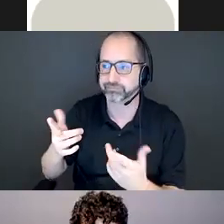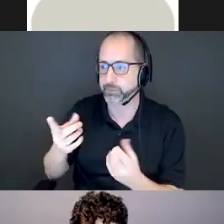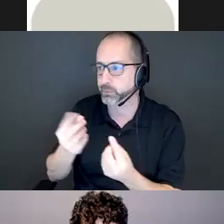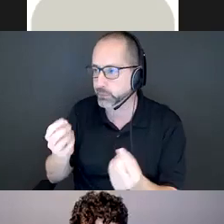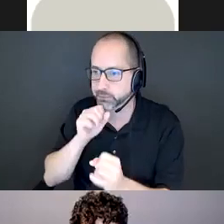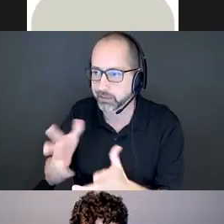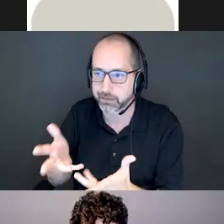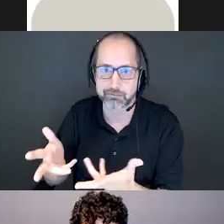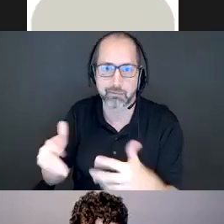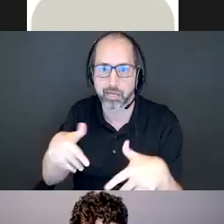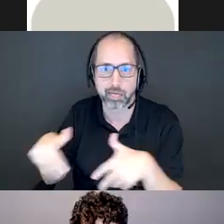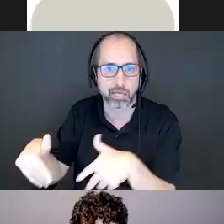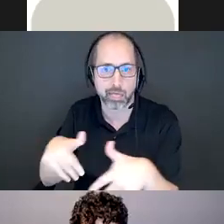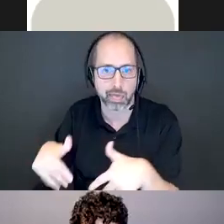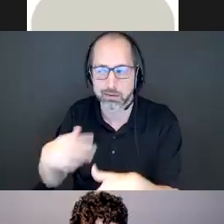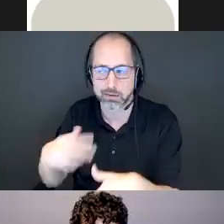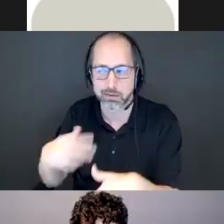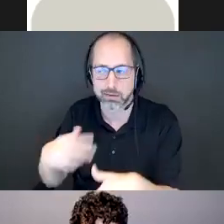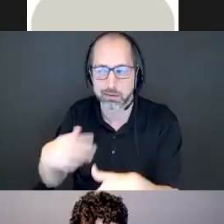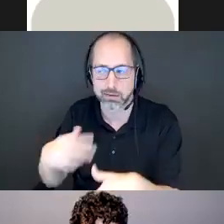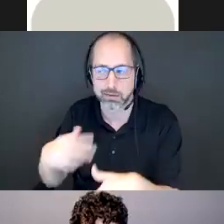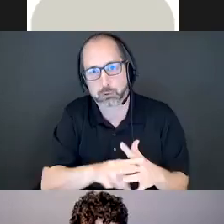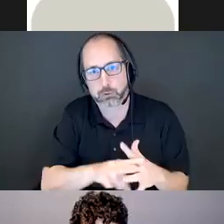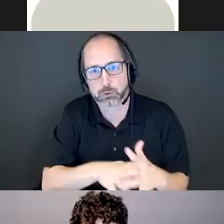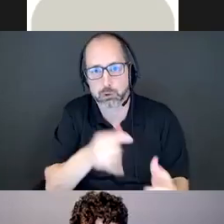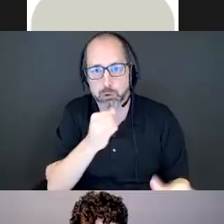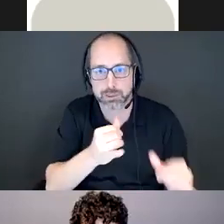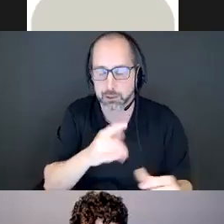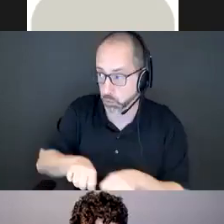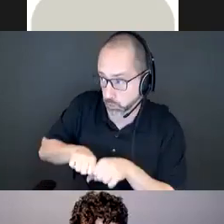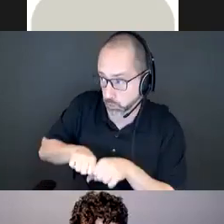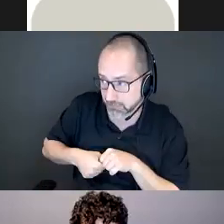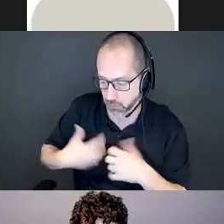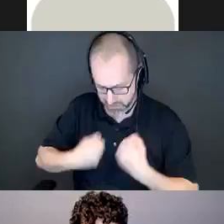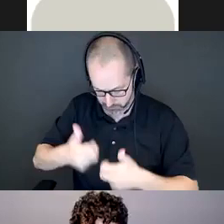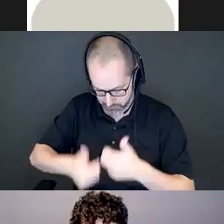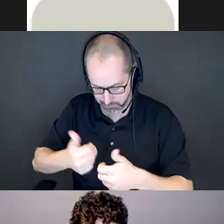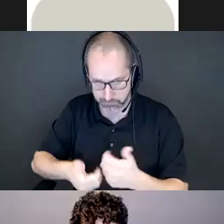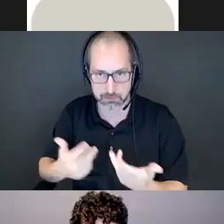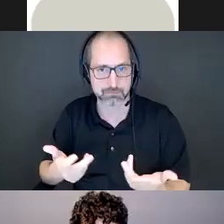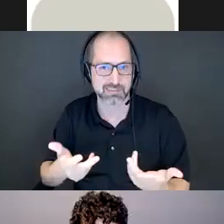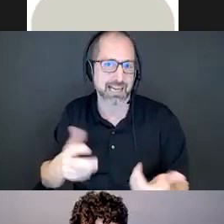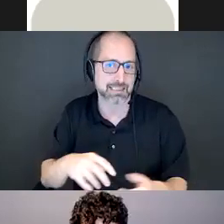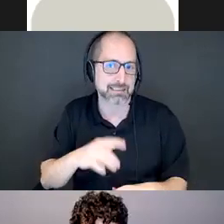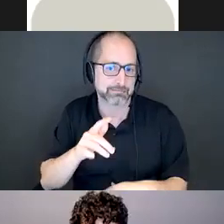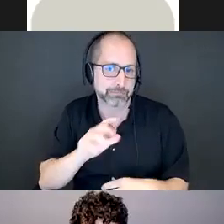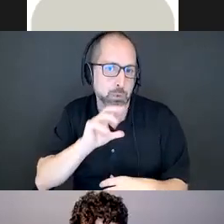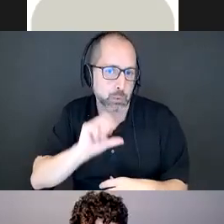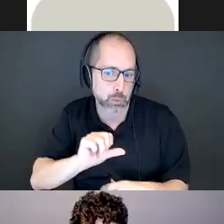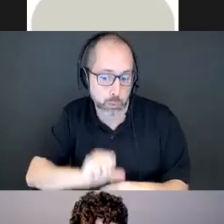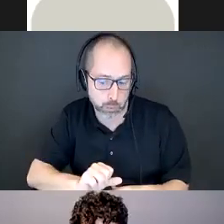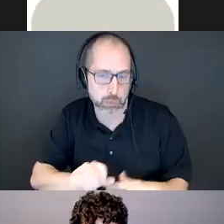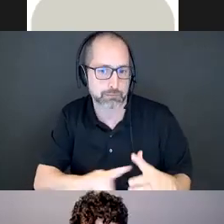skills, different vulnerabilities around grief, health issues, lots of changes associated with late onset drinkers